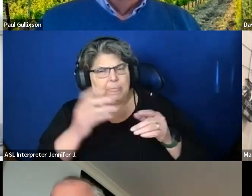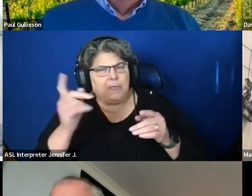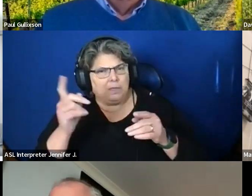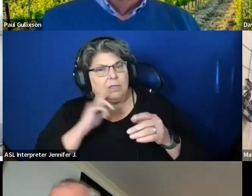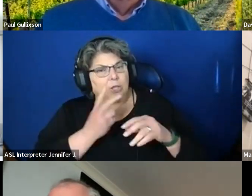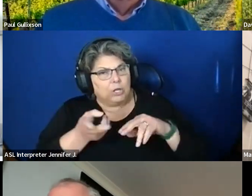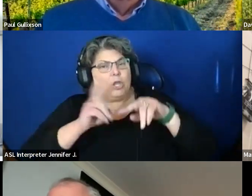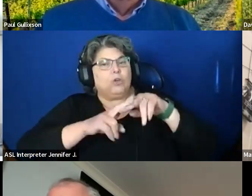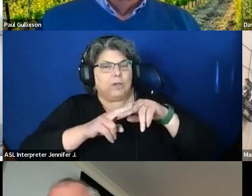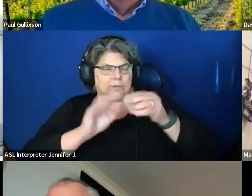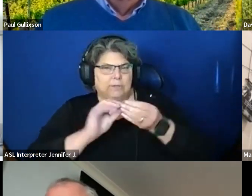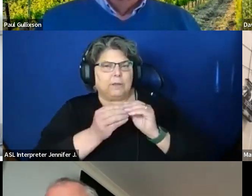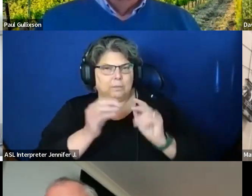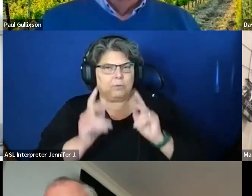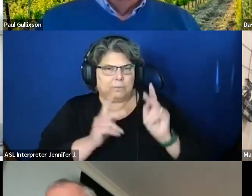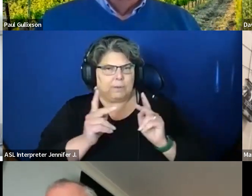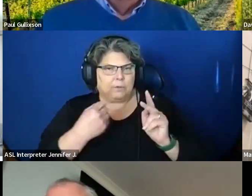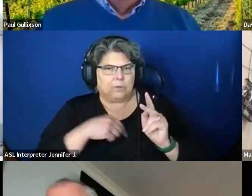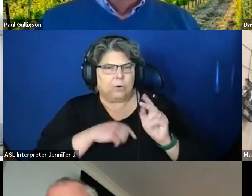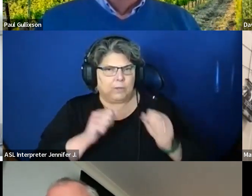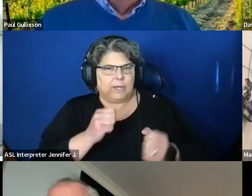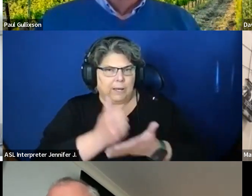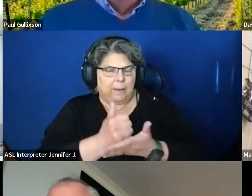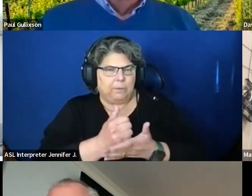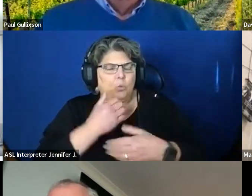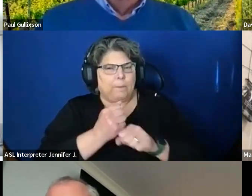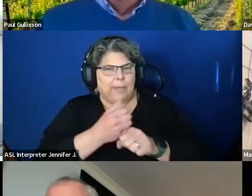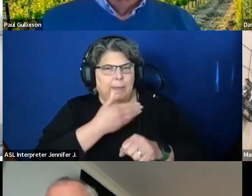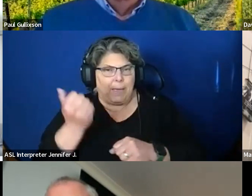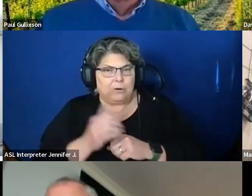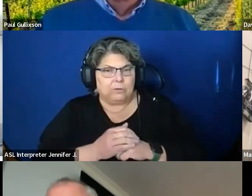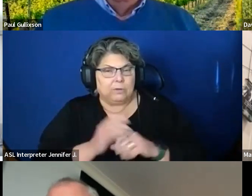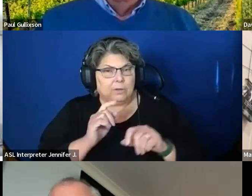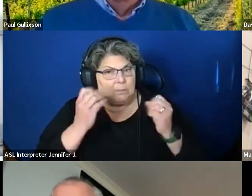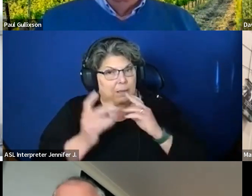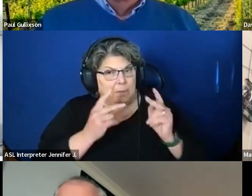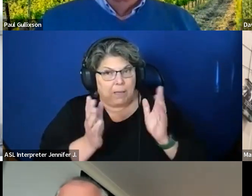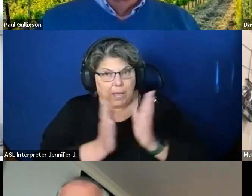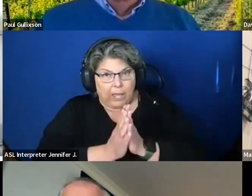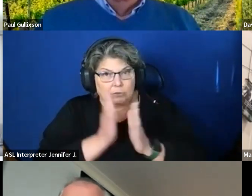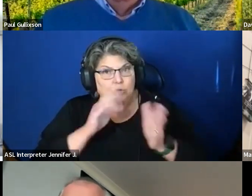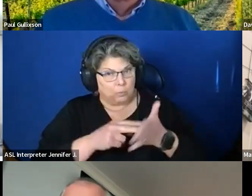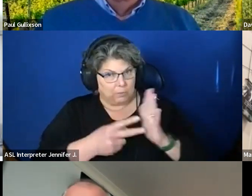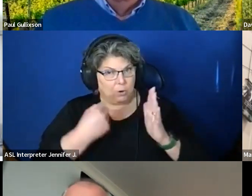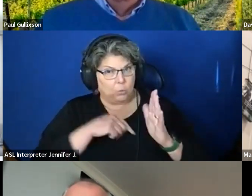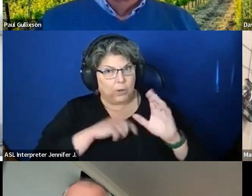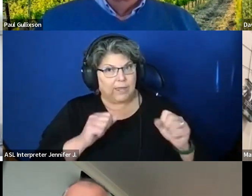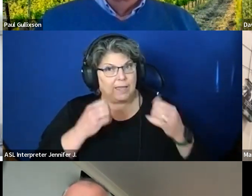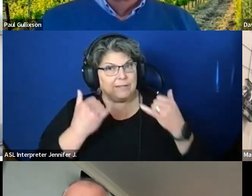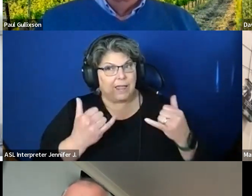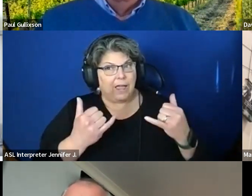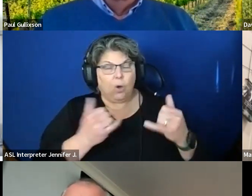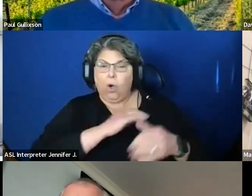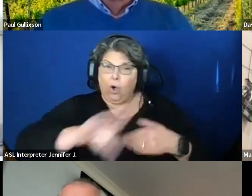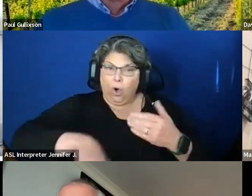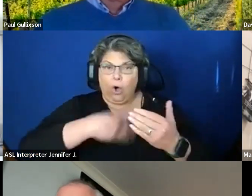our capacity. It'll make things better. But a lot of people are asking if this is going to allow us to take